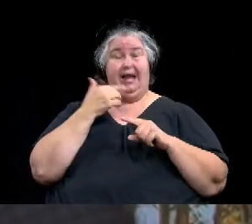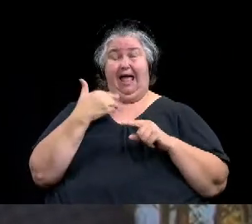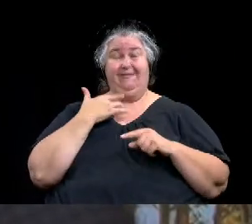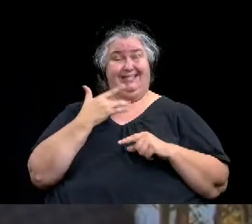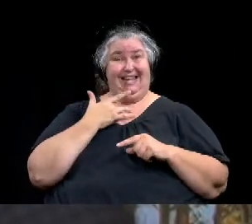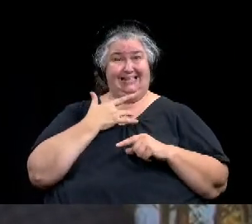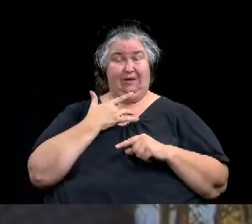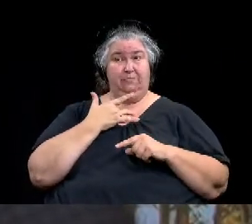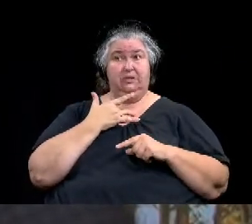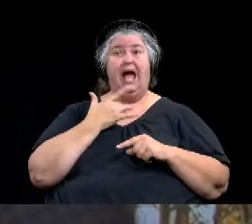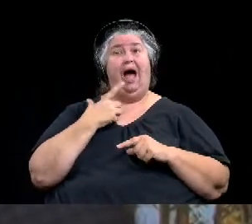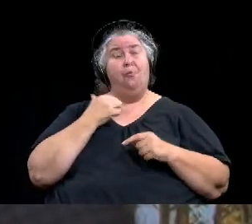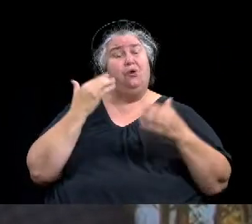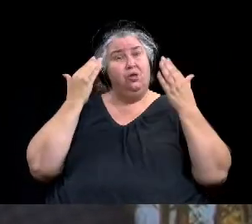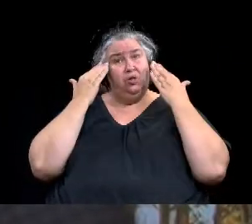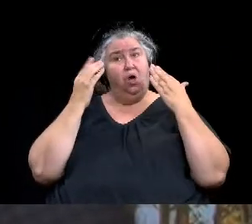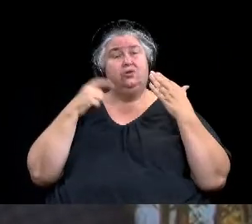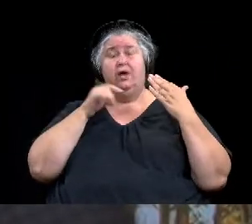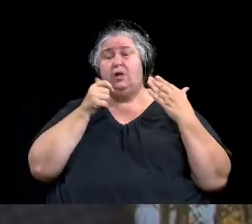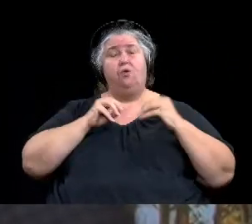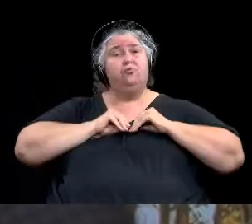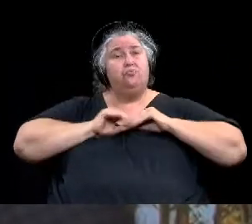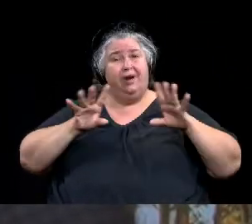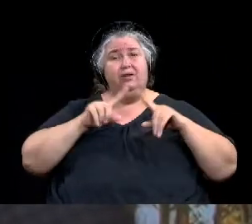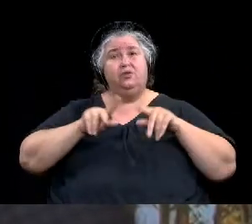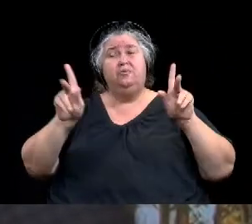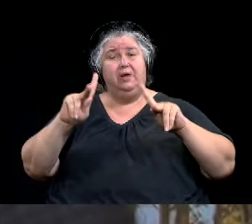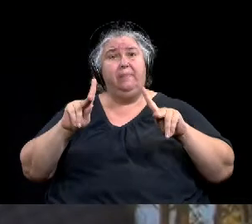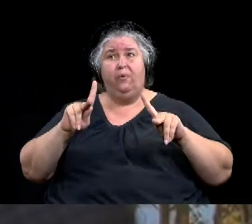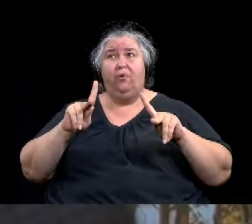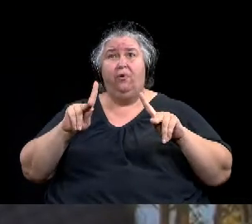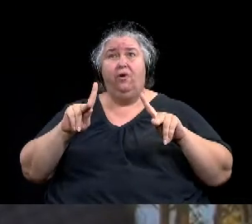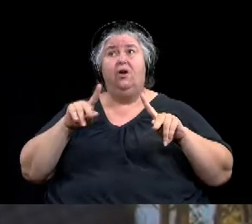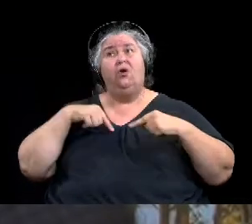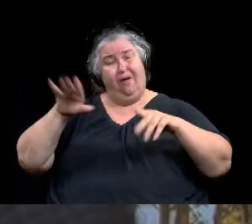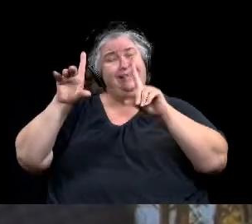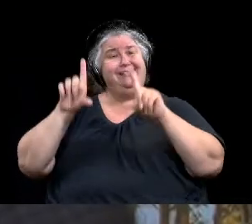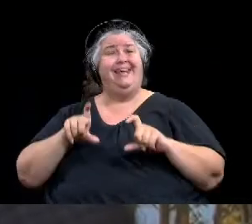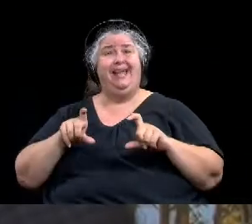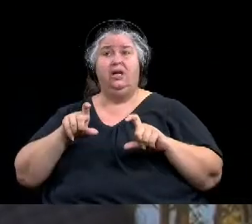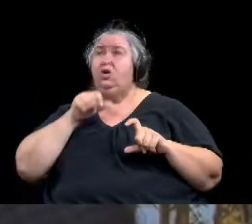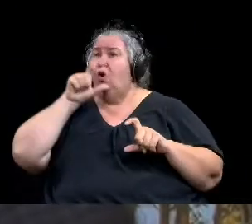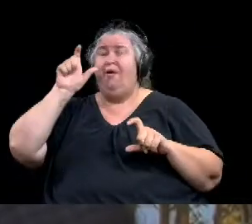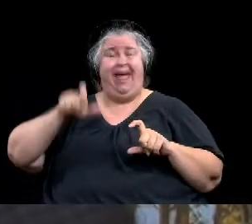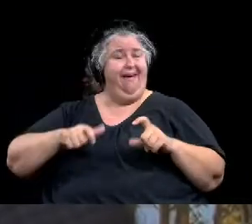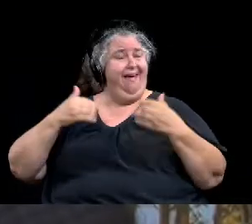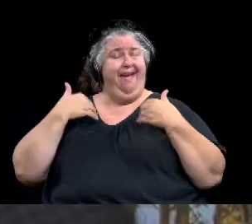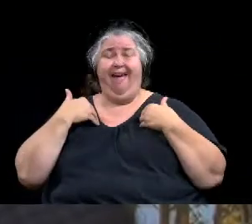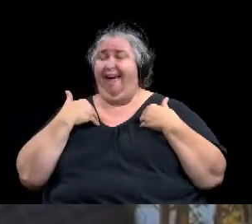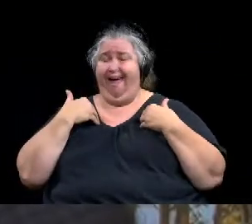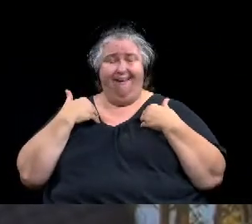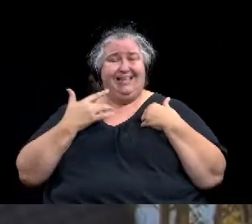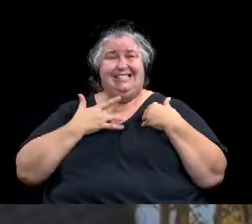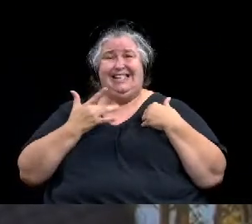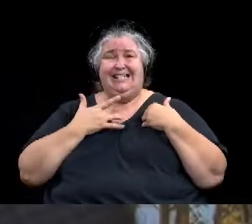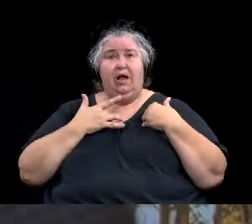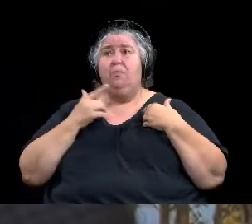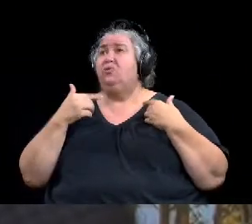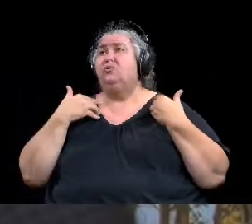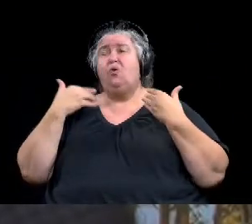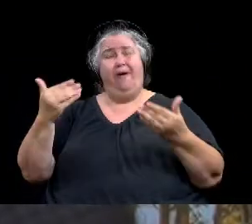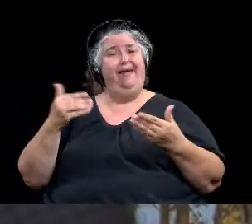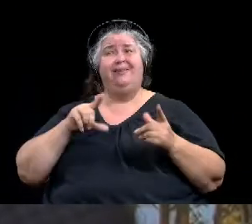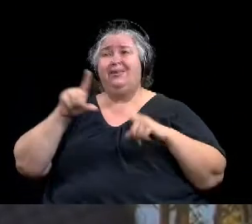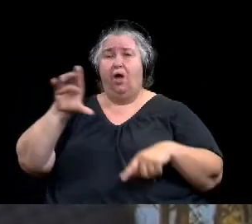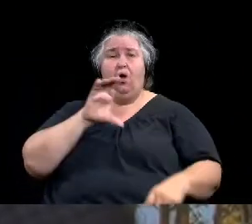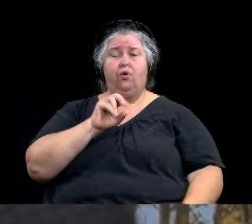this testing is all about. It is free to the public. It is quick. You don't have to have symptoms. Just go to covidwaco.com to see the dates